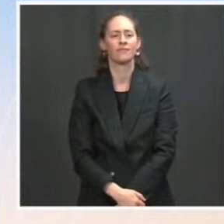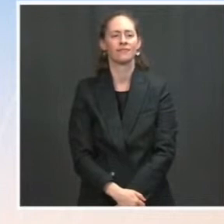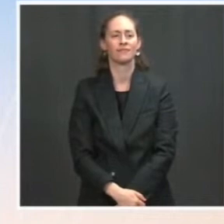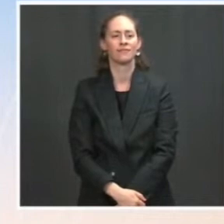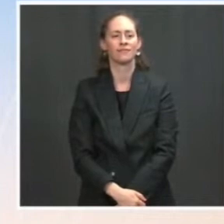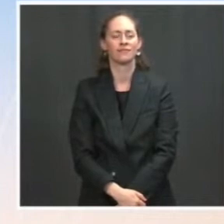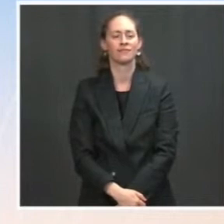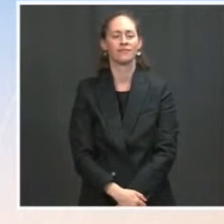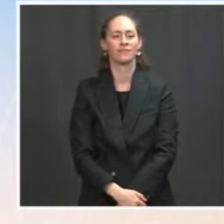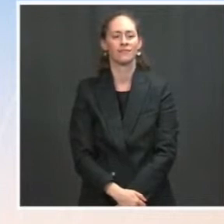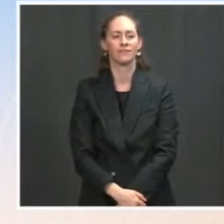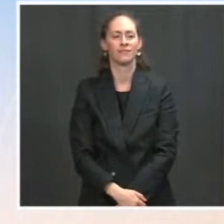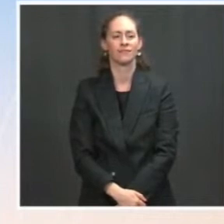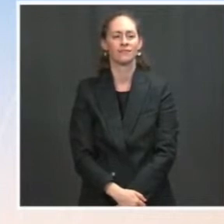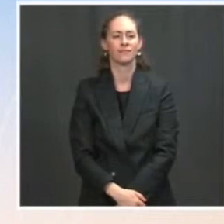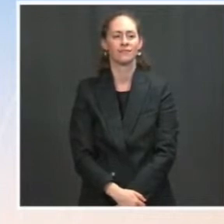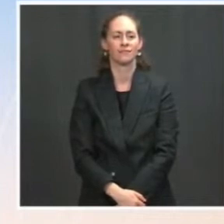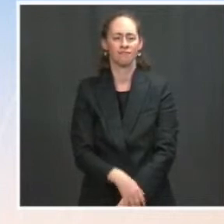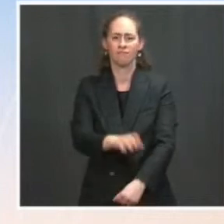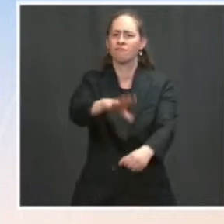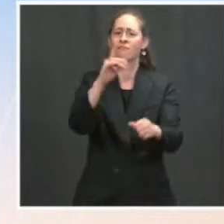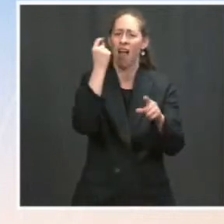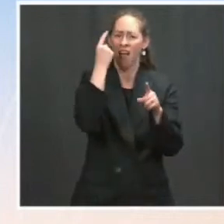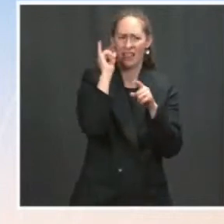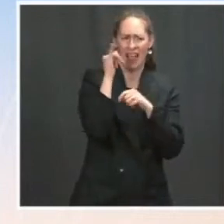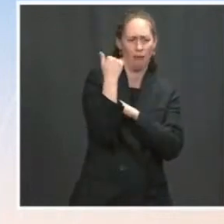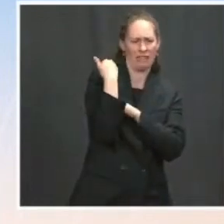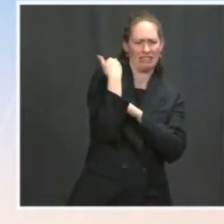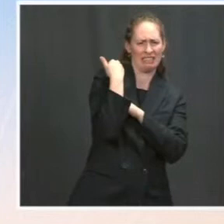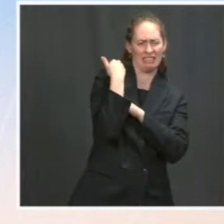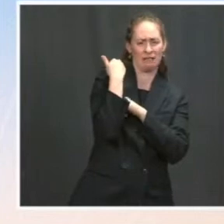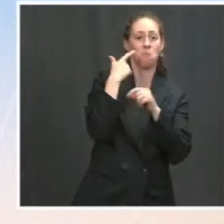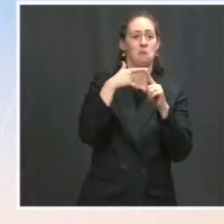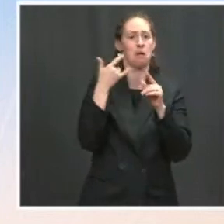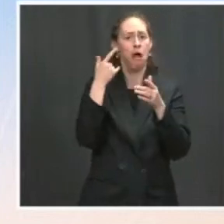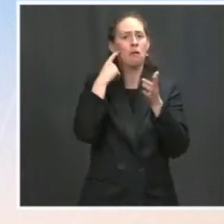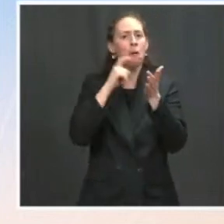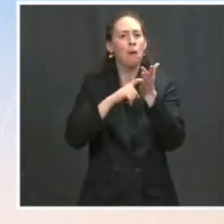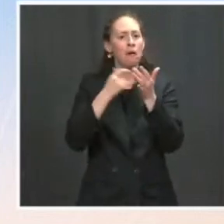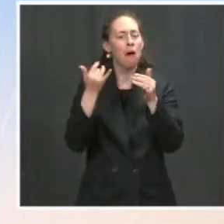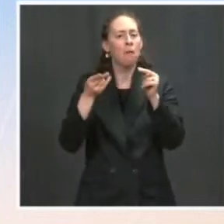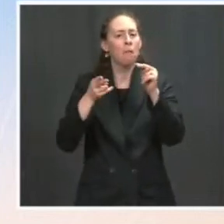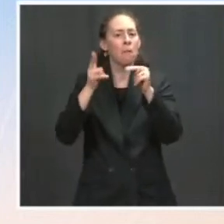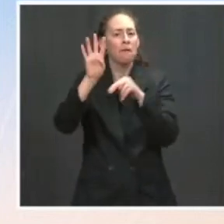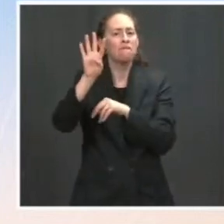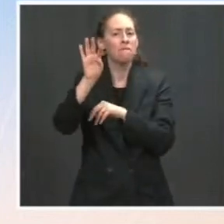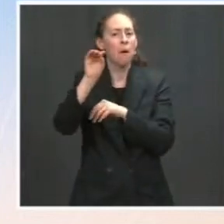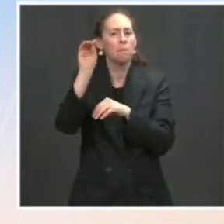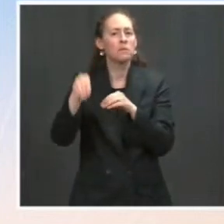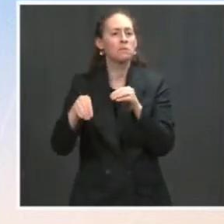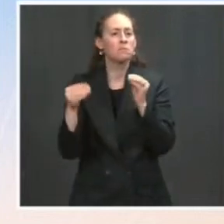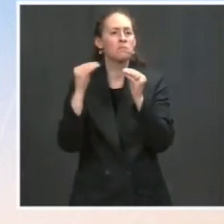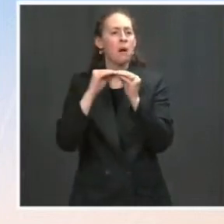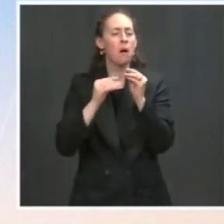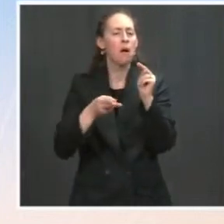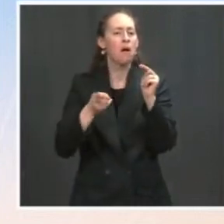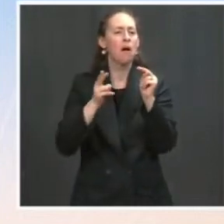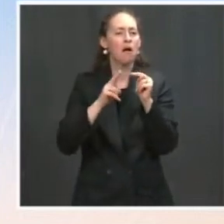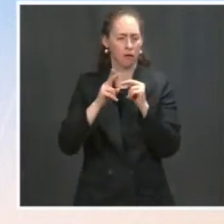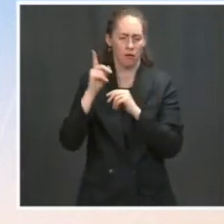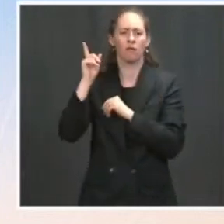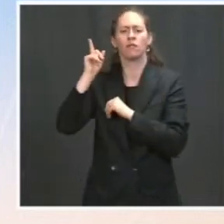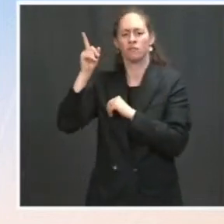compiled for next month. So all I'm conveying is there are a range of factors. He'll talk about announcements on state and